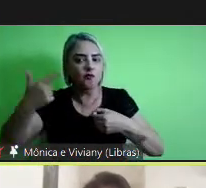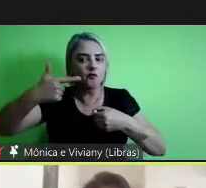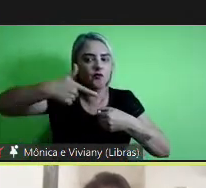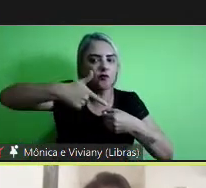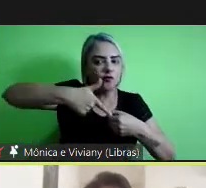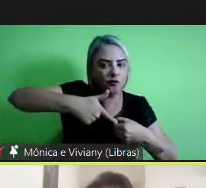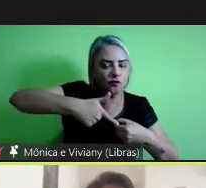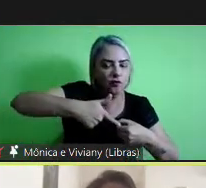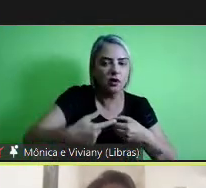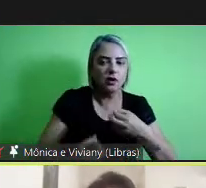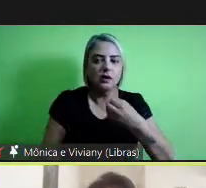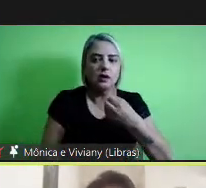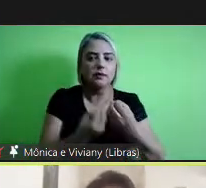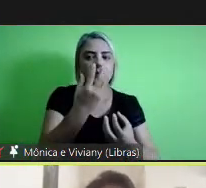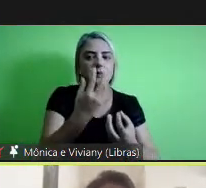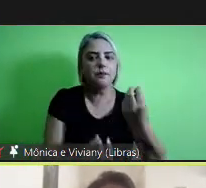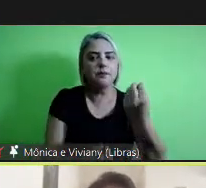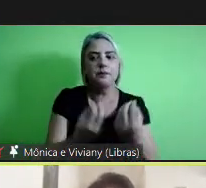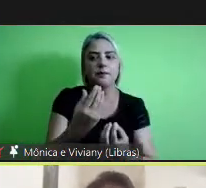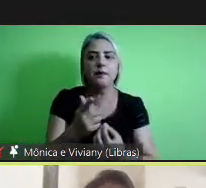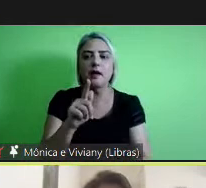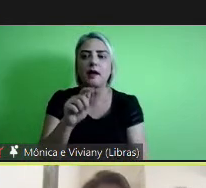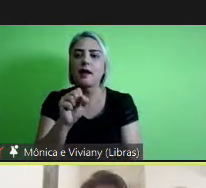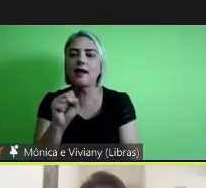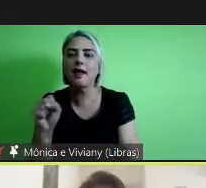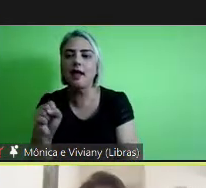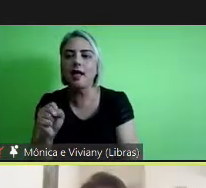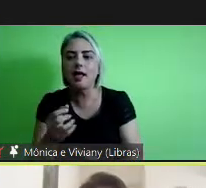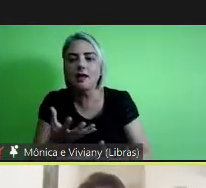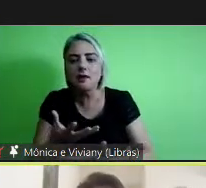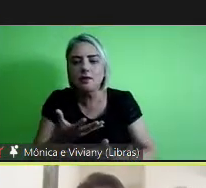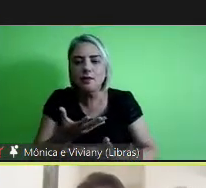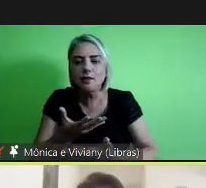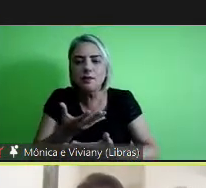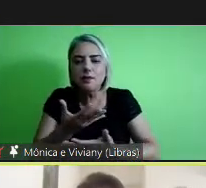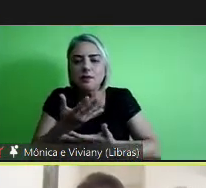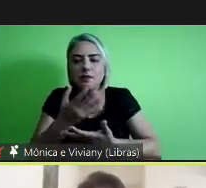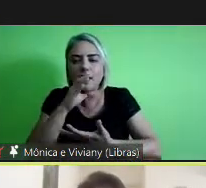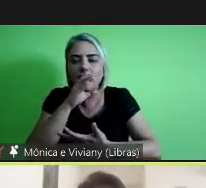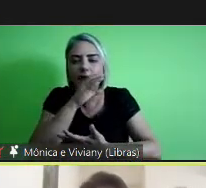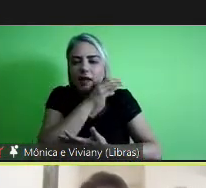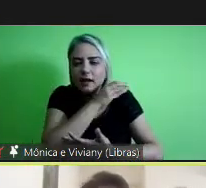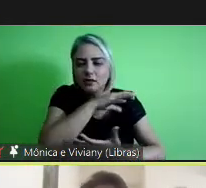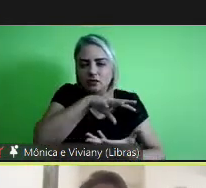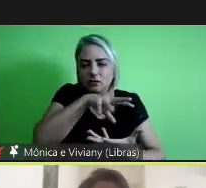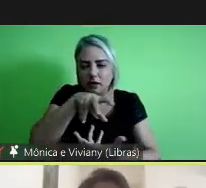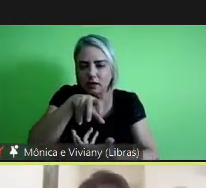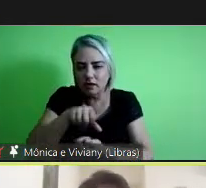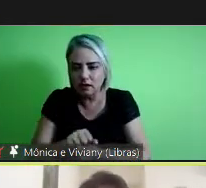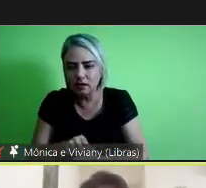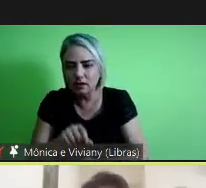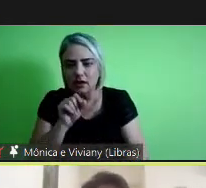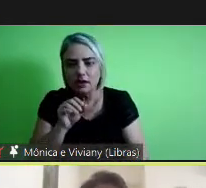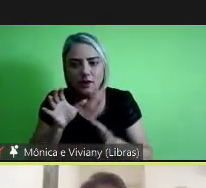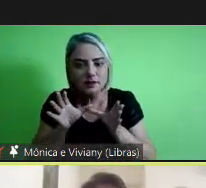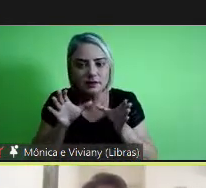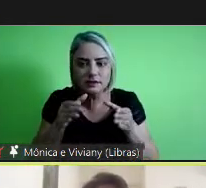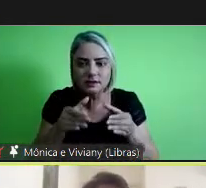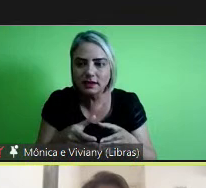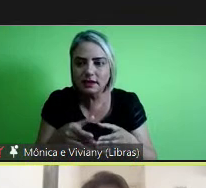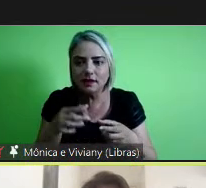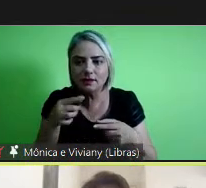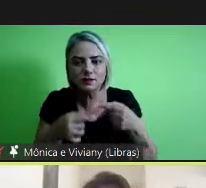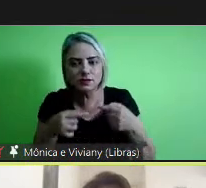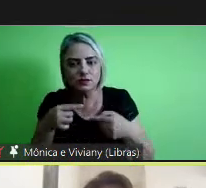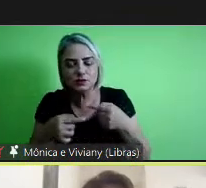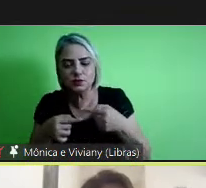of gases, and it's just second to the fossil fuels that are changing our planet and heating up the